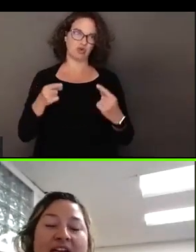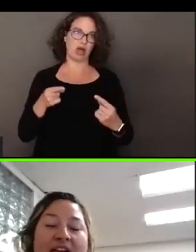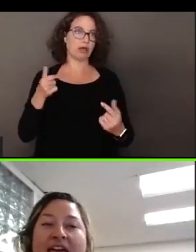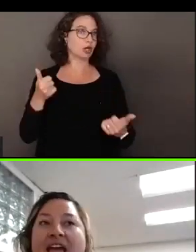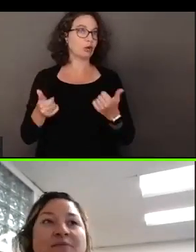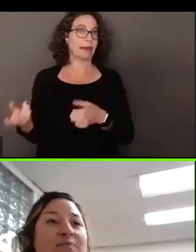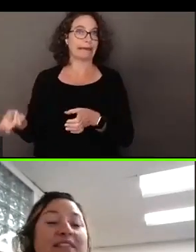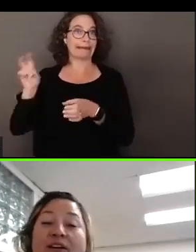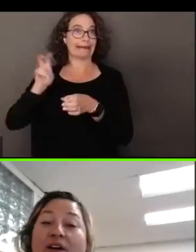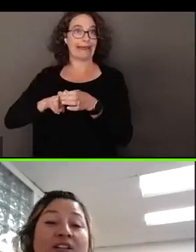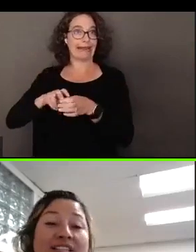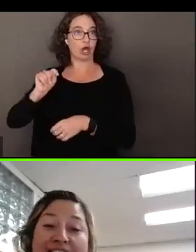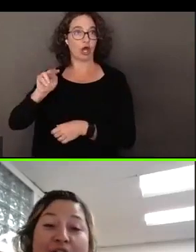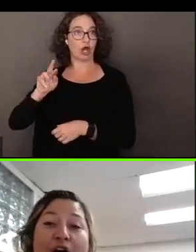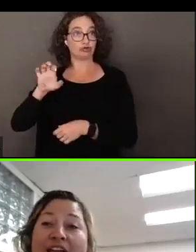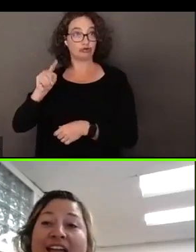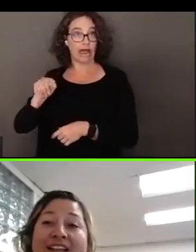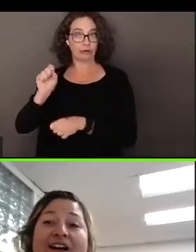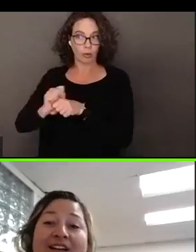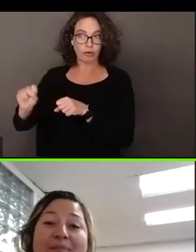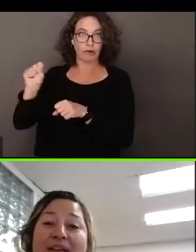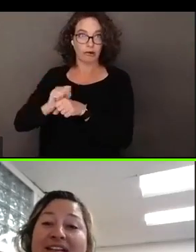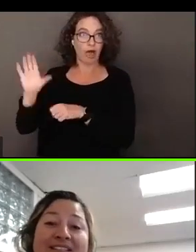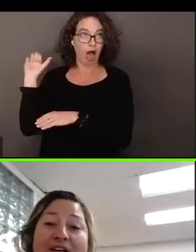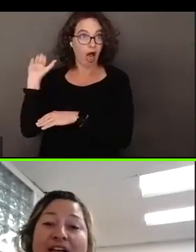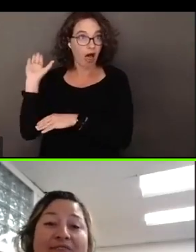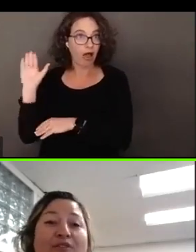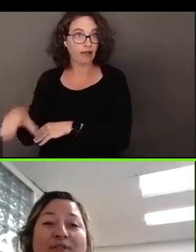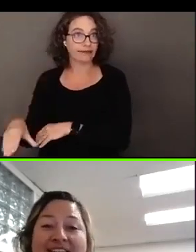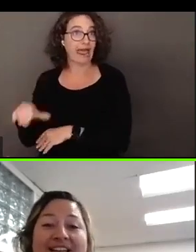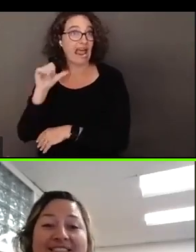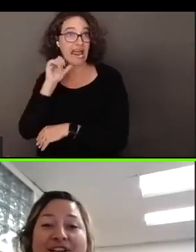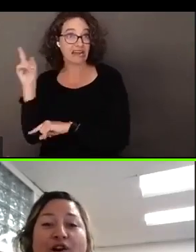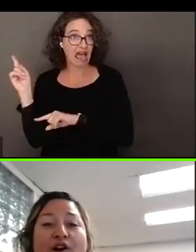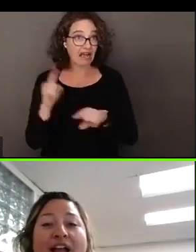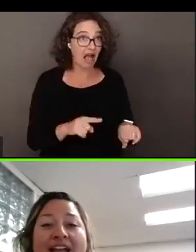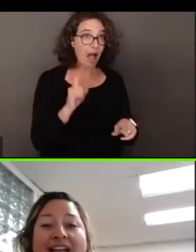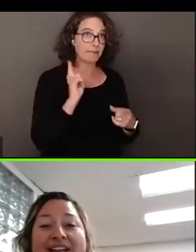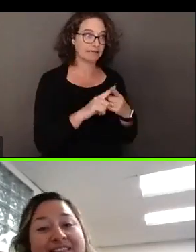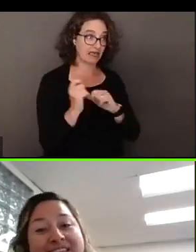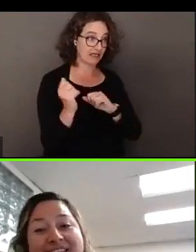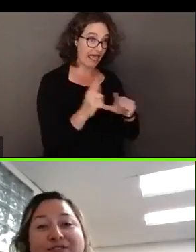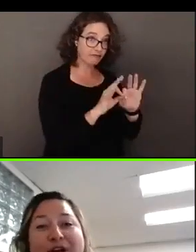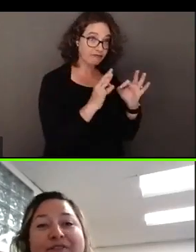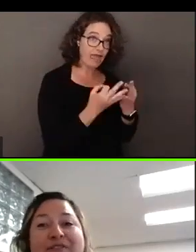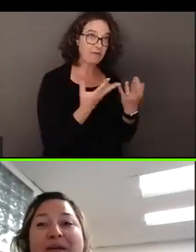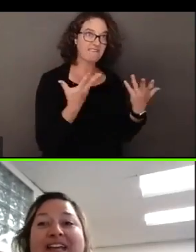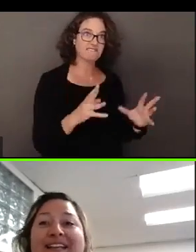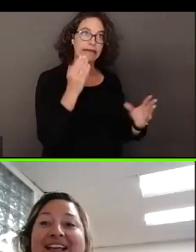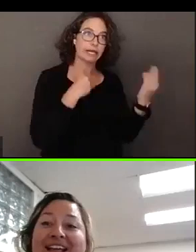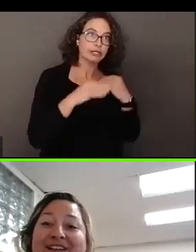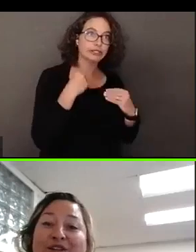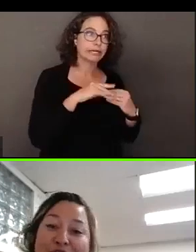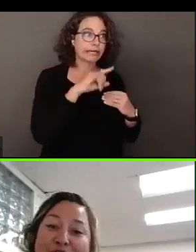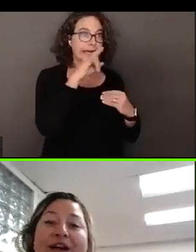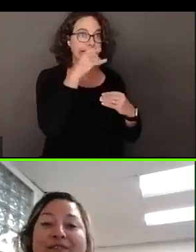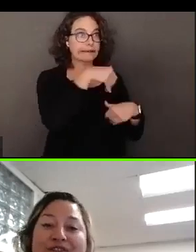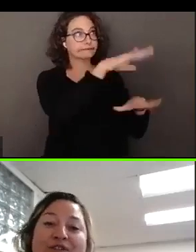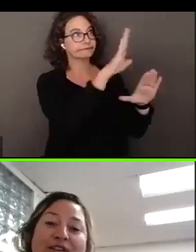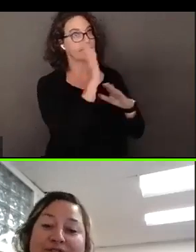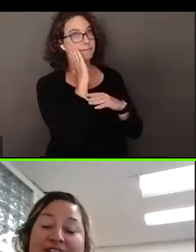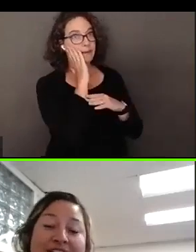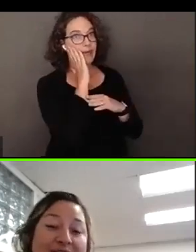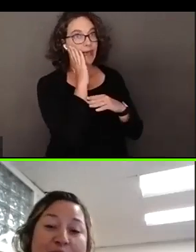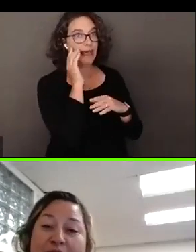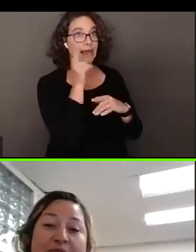tractor and be there all day long and not come in until everyone's had dinner and the kids are off to bed and you're out